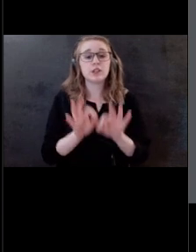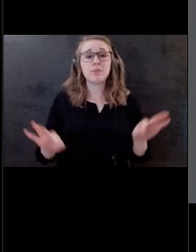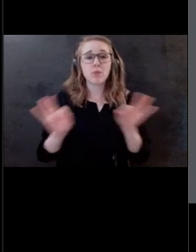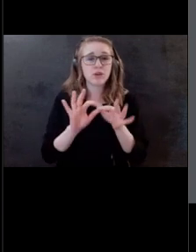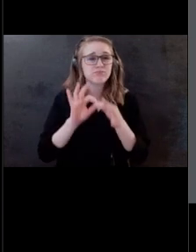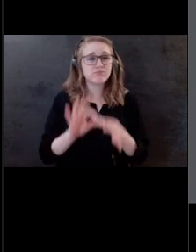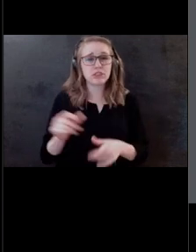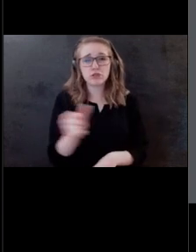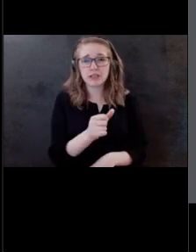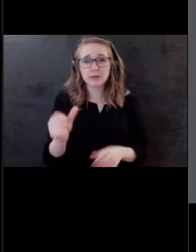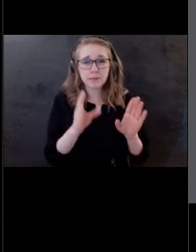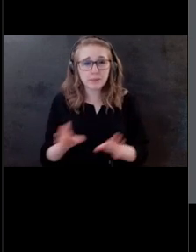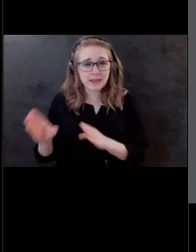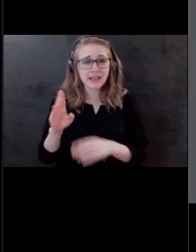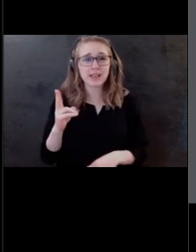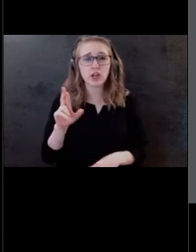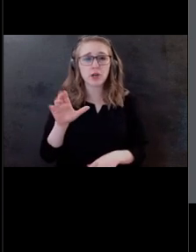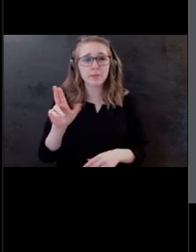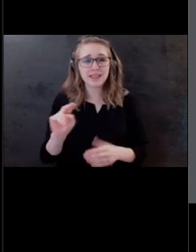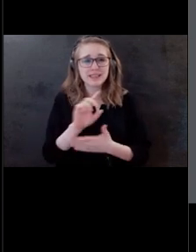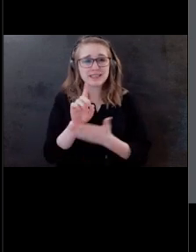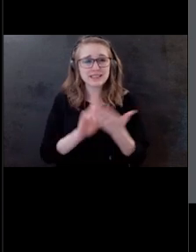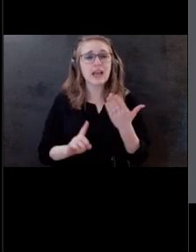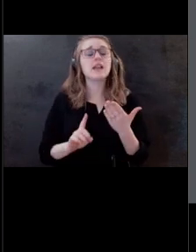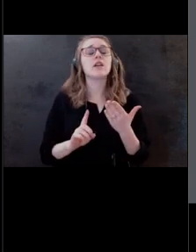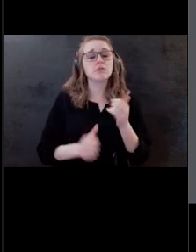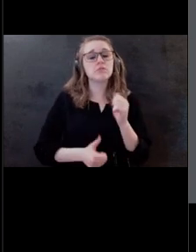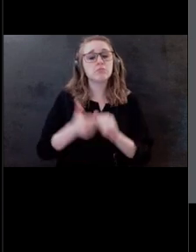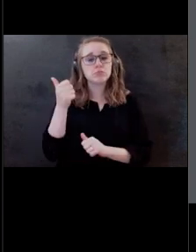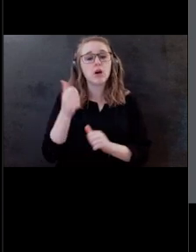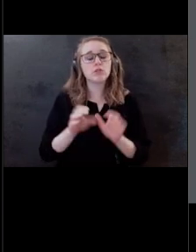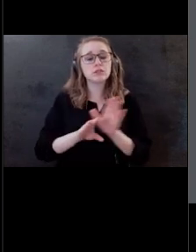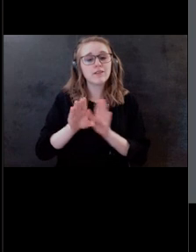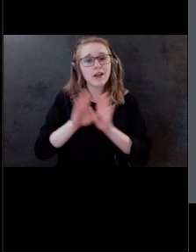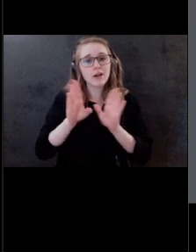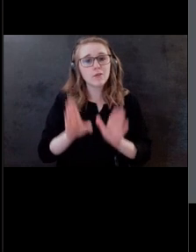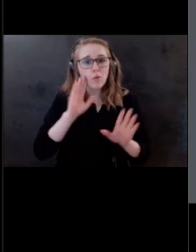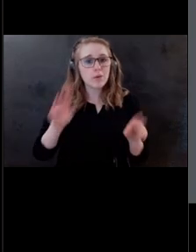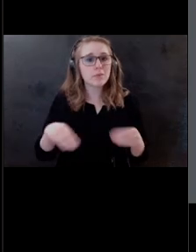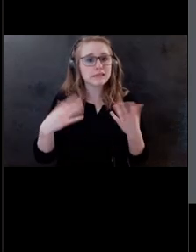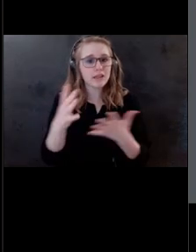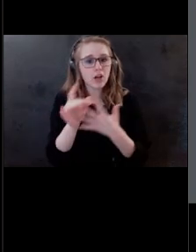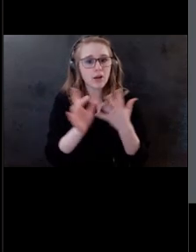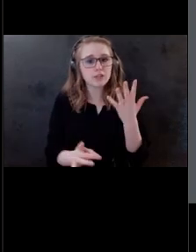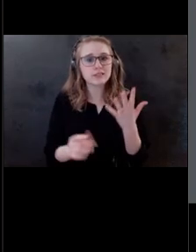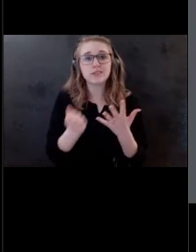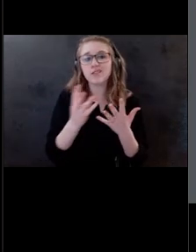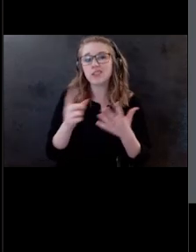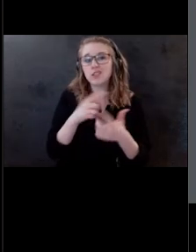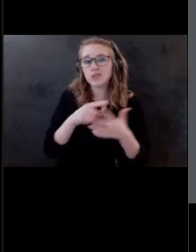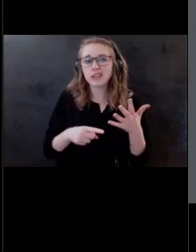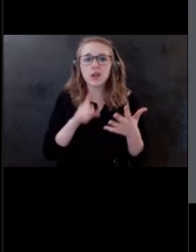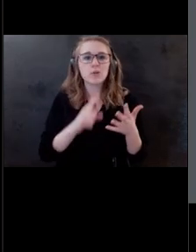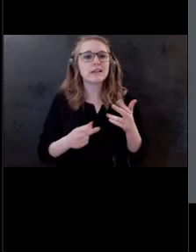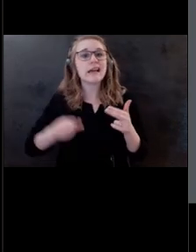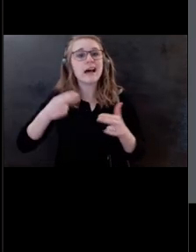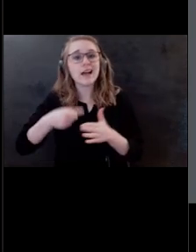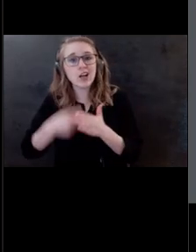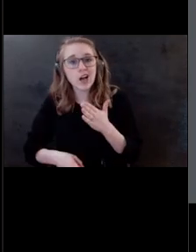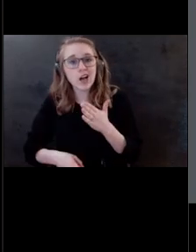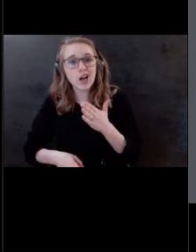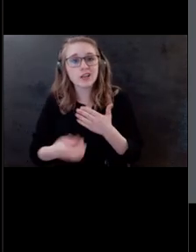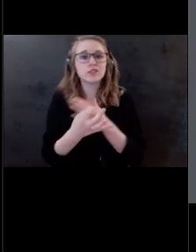transportation planning and urban design. Most developers use these when presenting development options. A couple of these are high cost or free parking by Donald